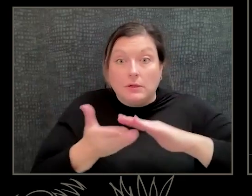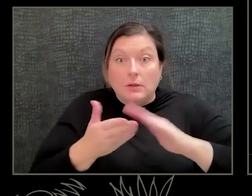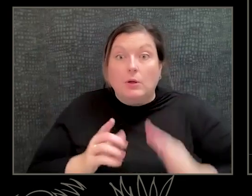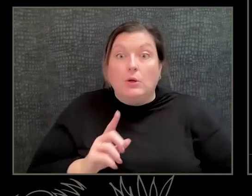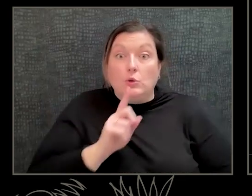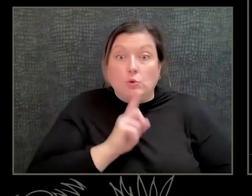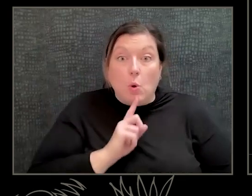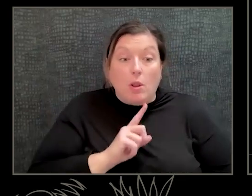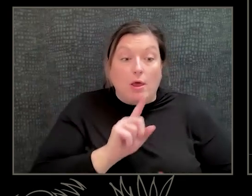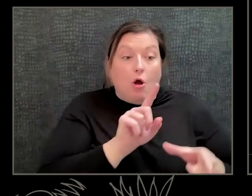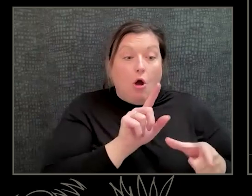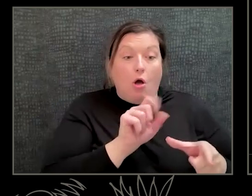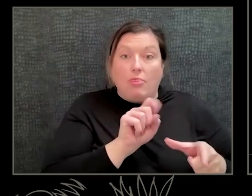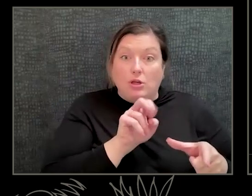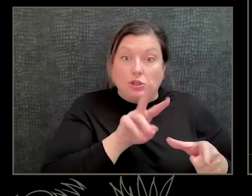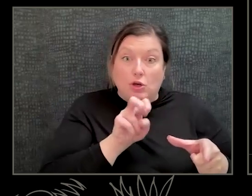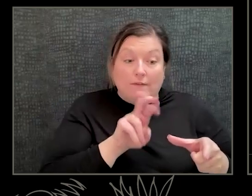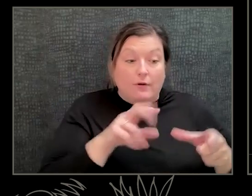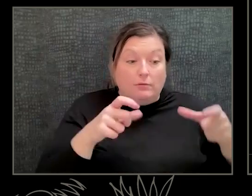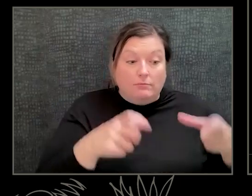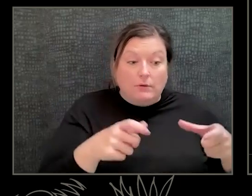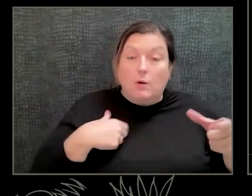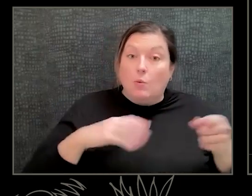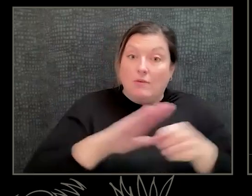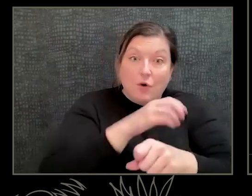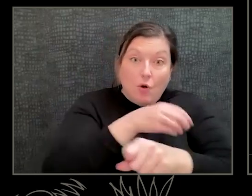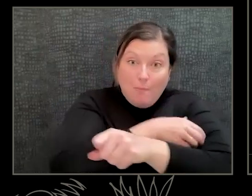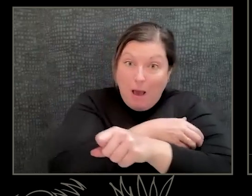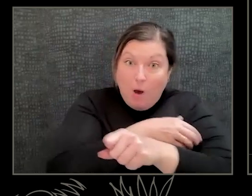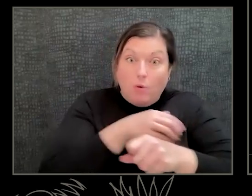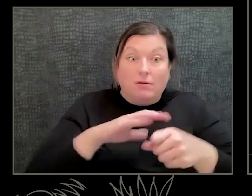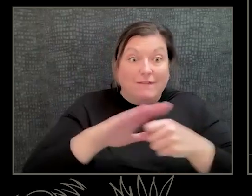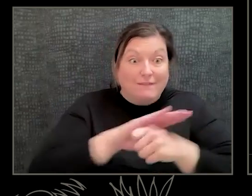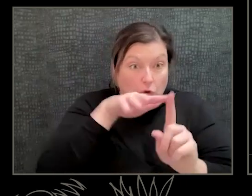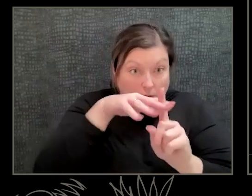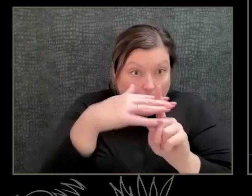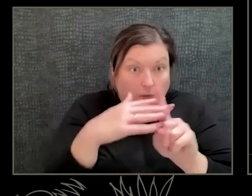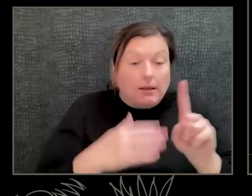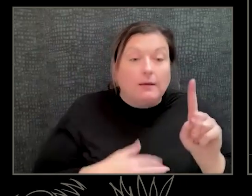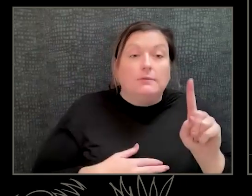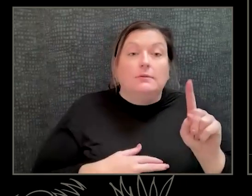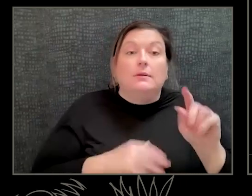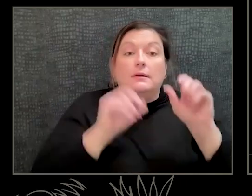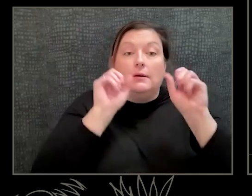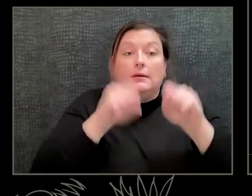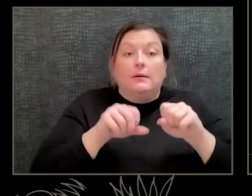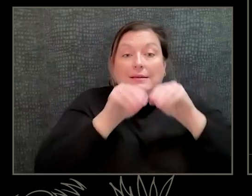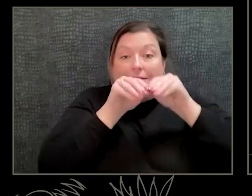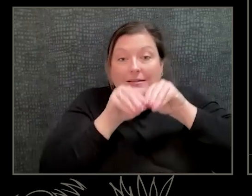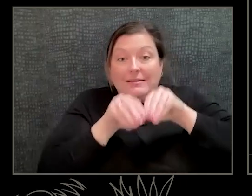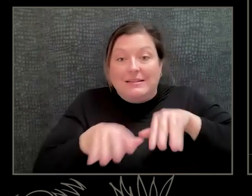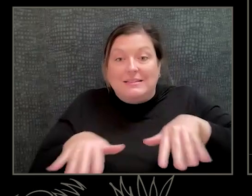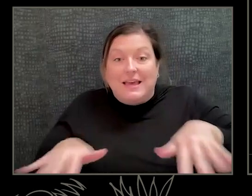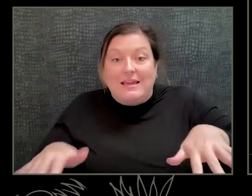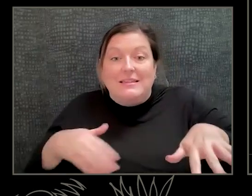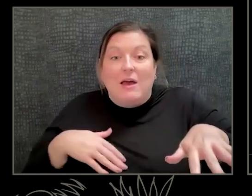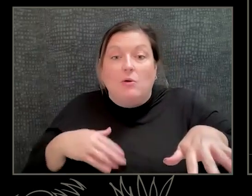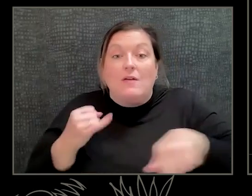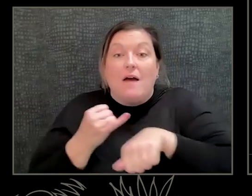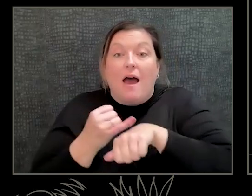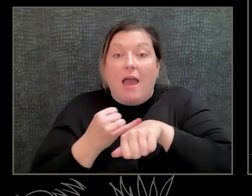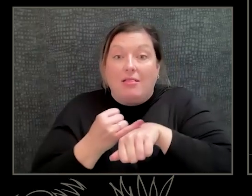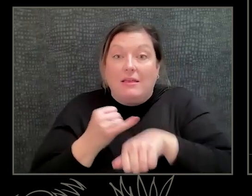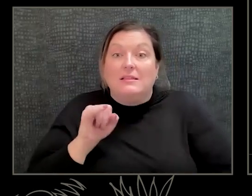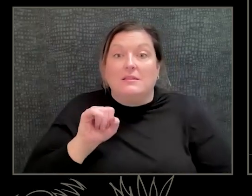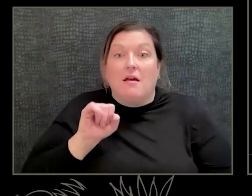server with its full power and context, and with the potential to send down islands of interactivity via